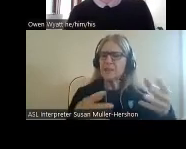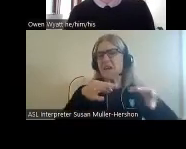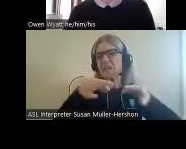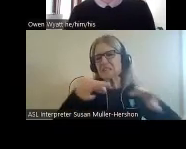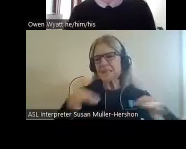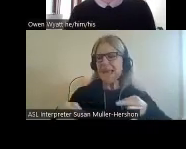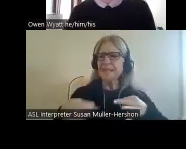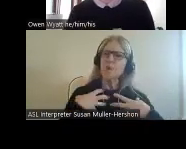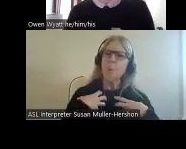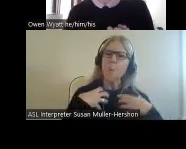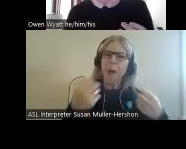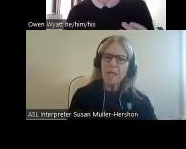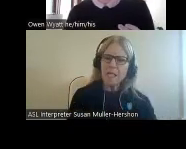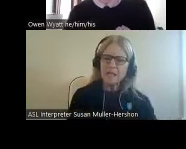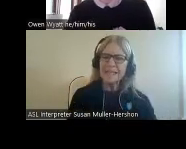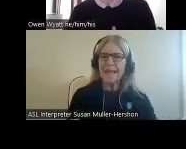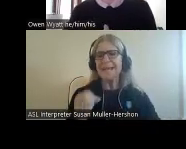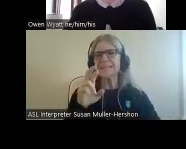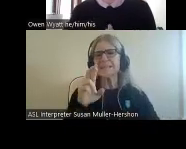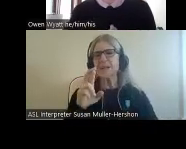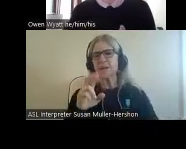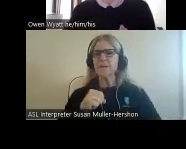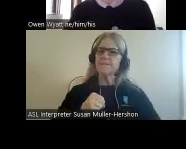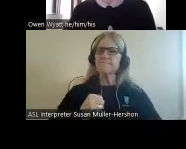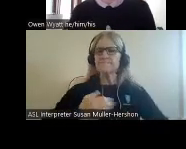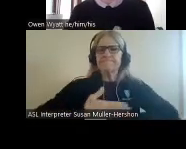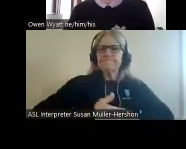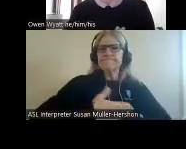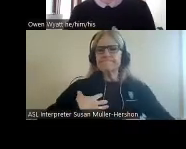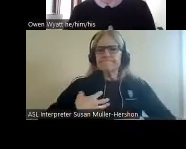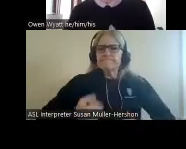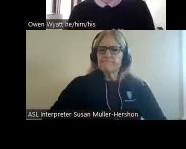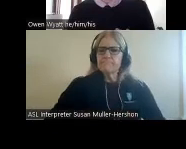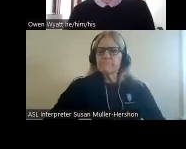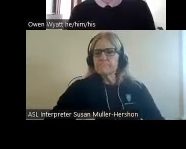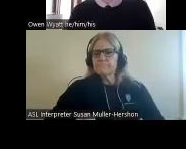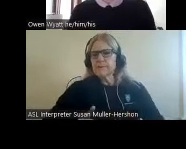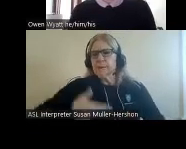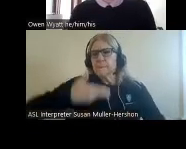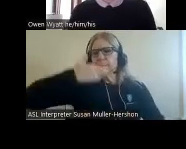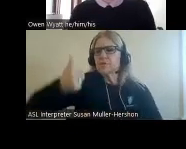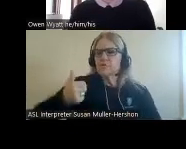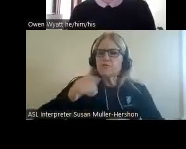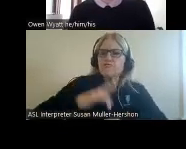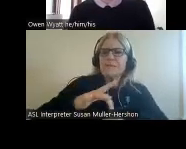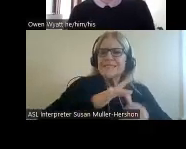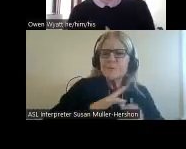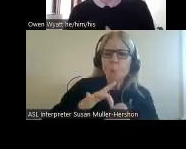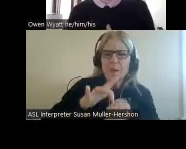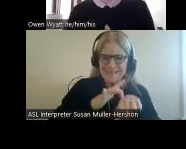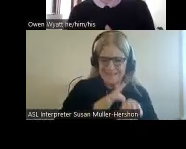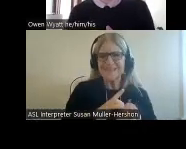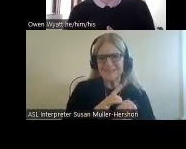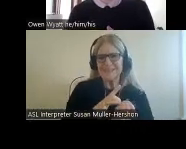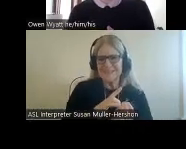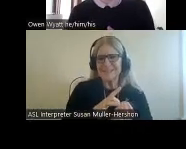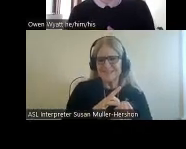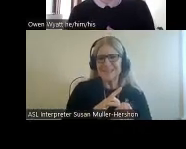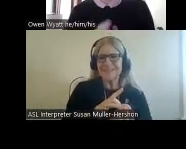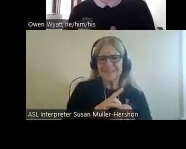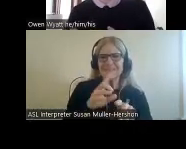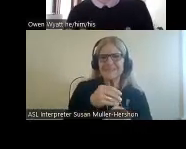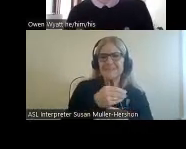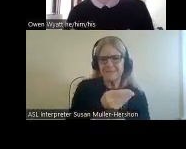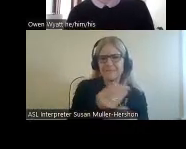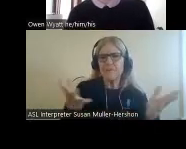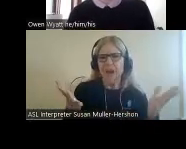and resilience resources that are available internally to our system. But I wanted to make you aware